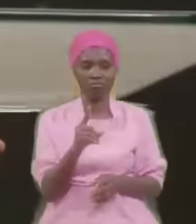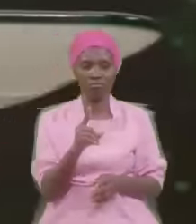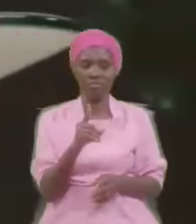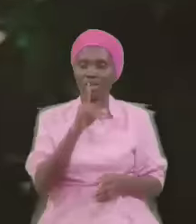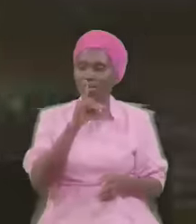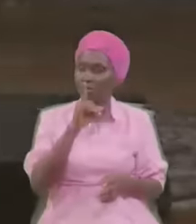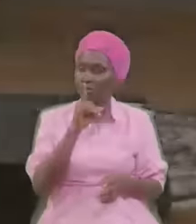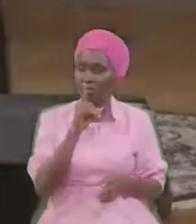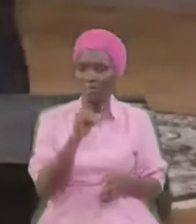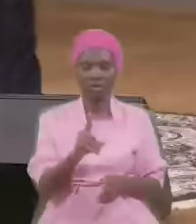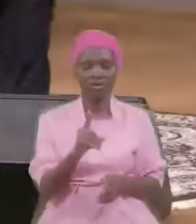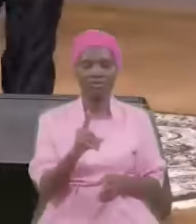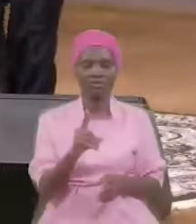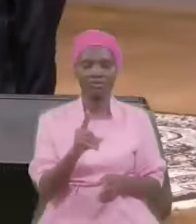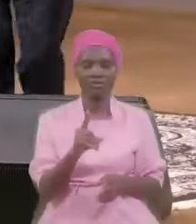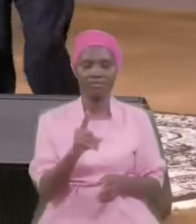surely,